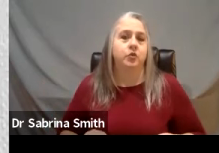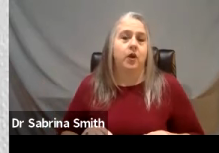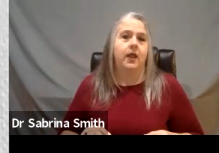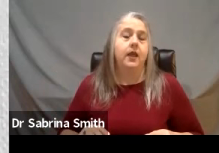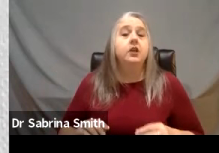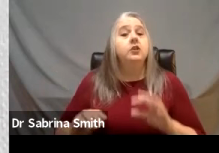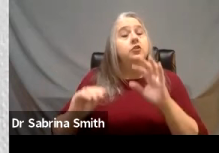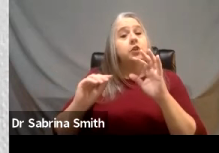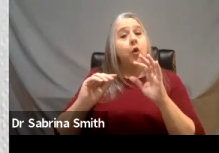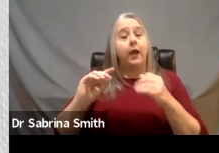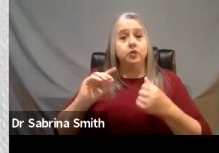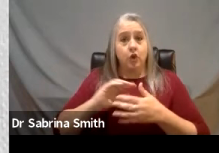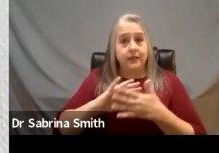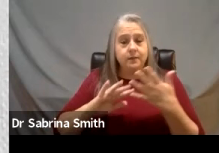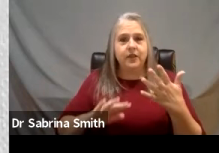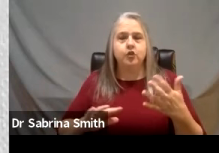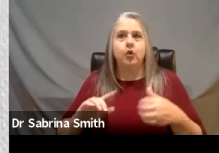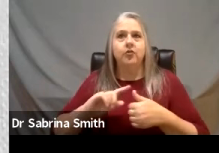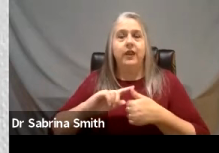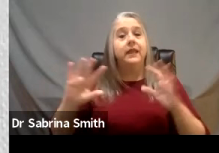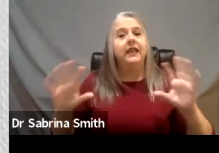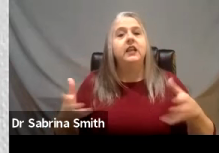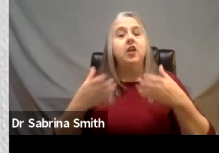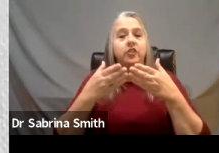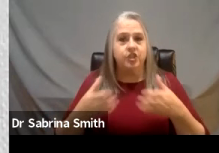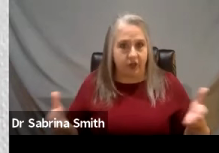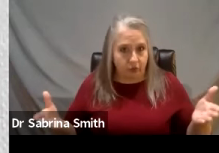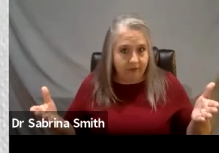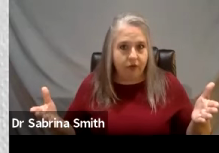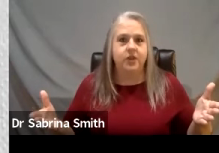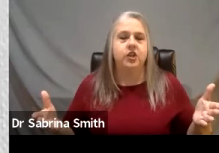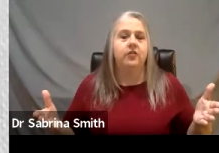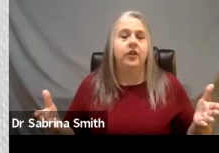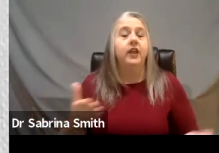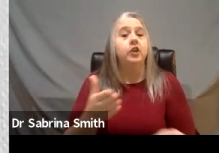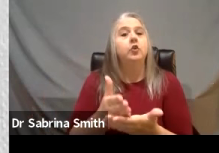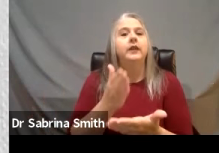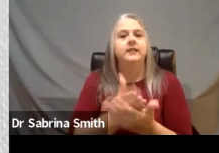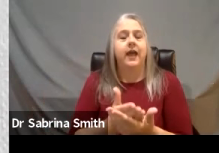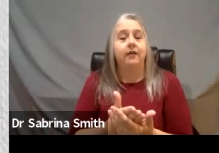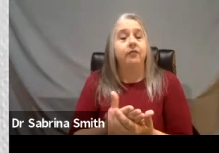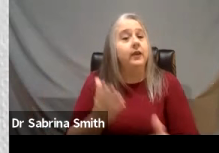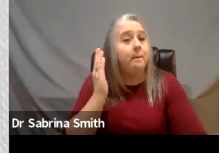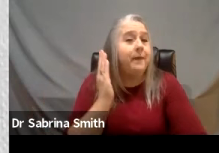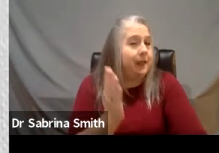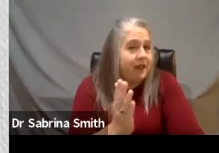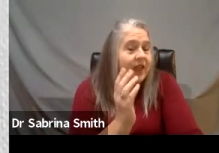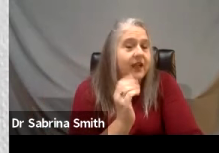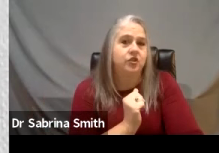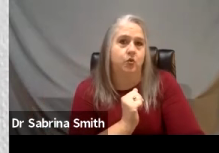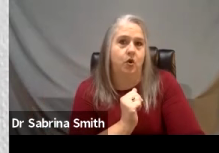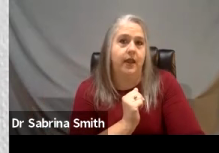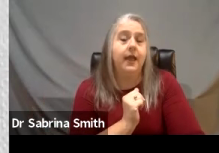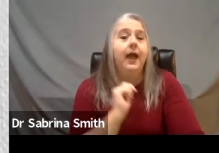my story. So I'm trying to make sure that I'm getting the general information out there that you need to have. Now, maybe